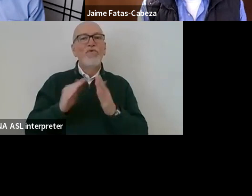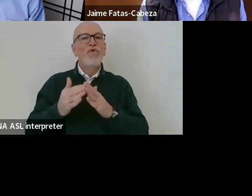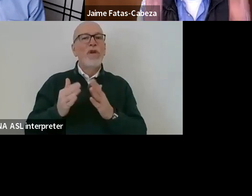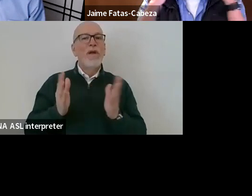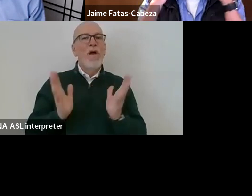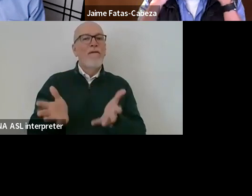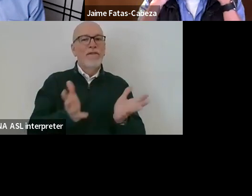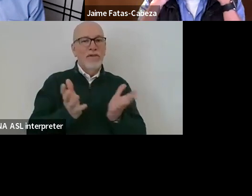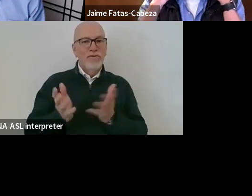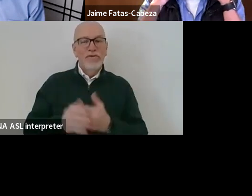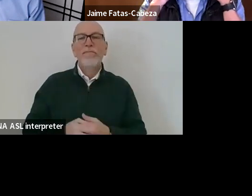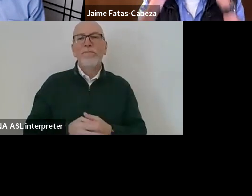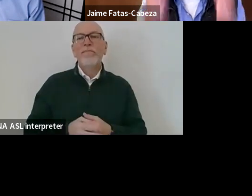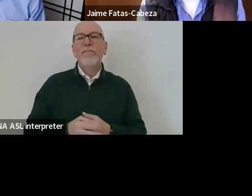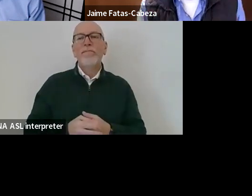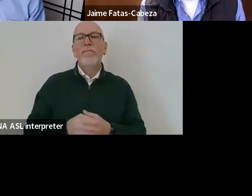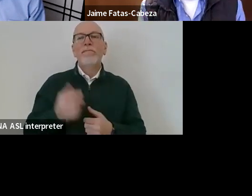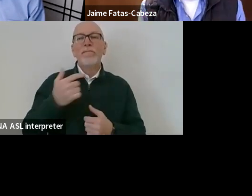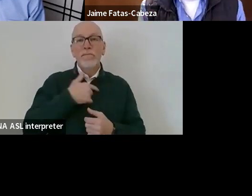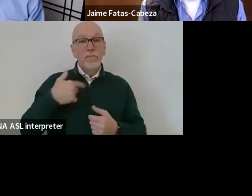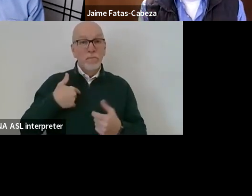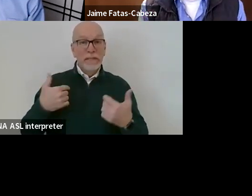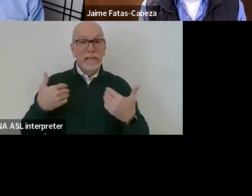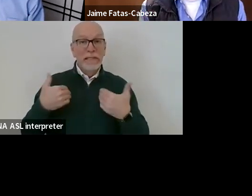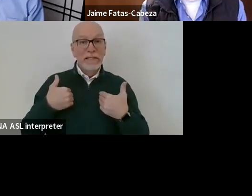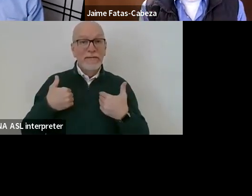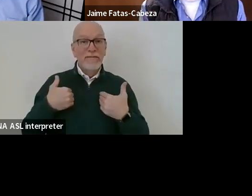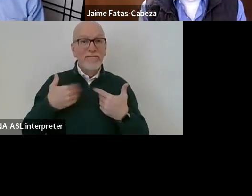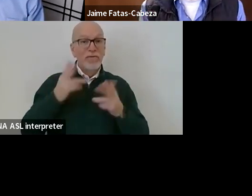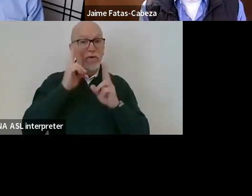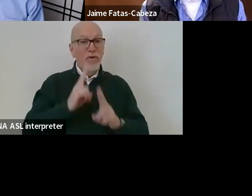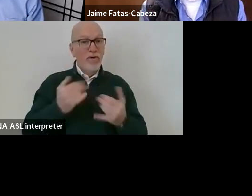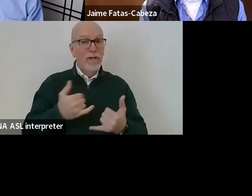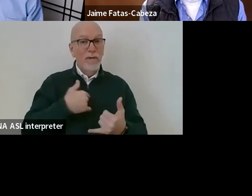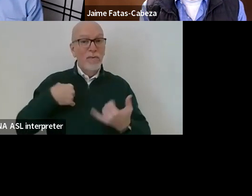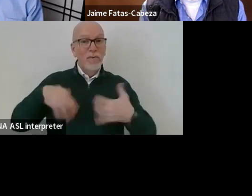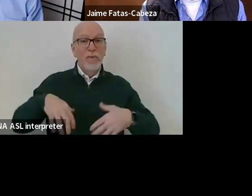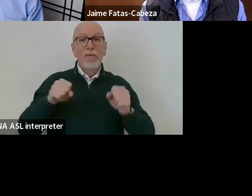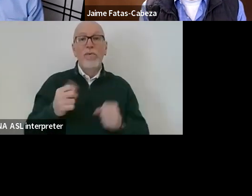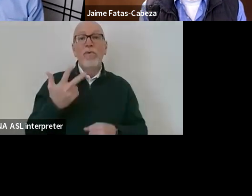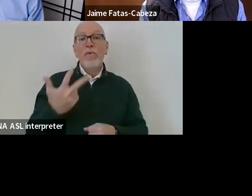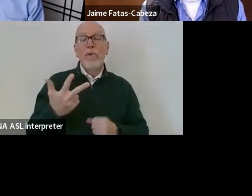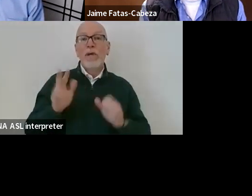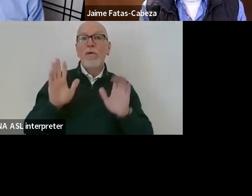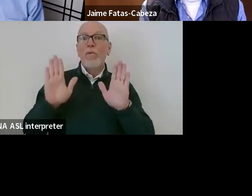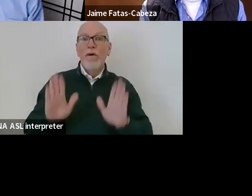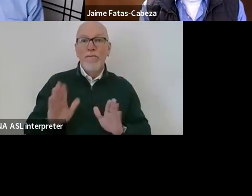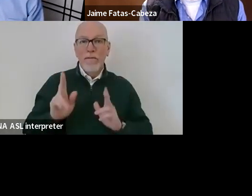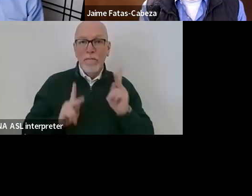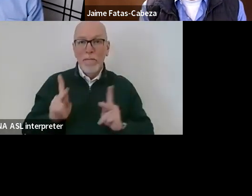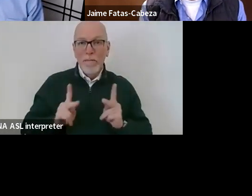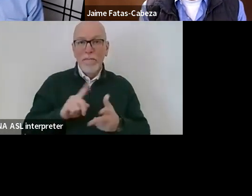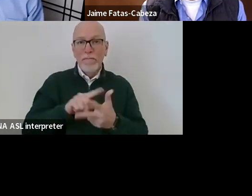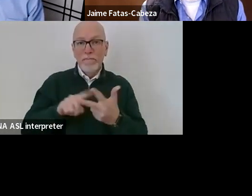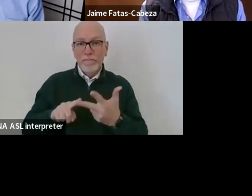Conversations. We have the pleasure today of hosting three incredible individuals